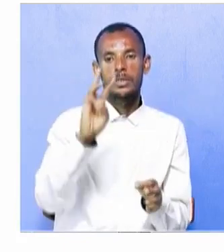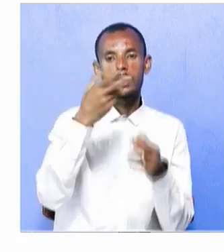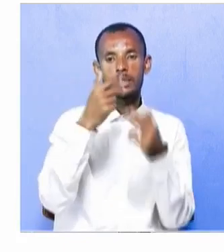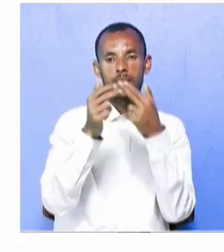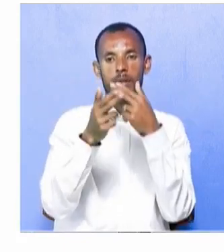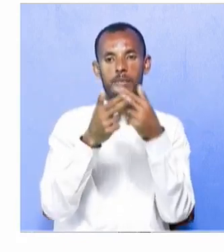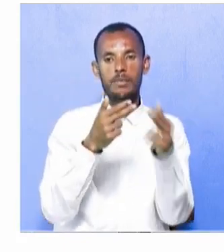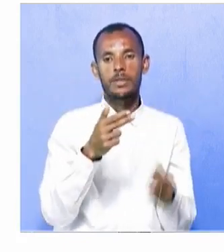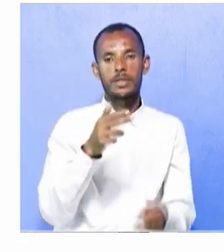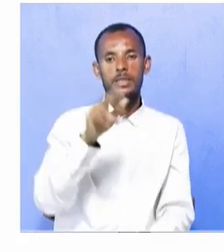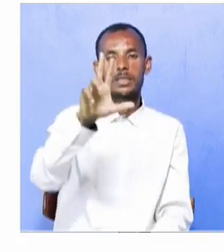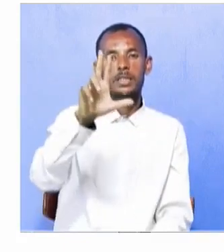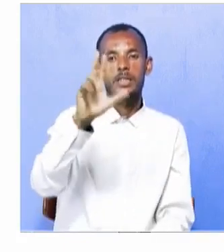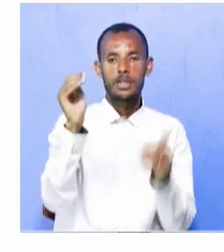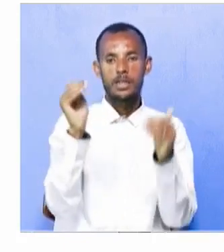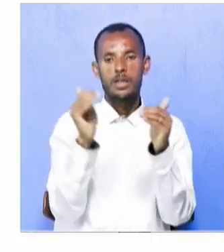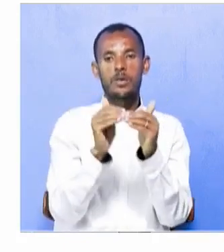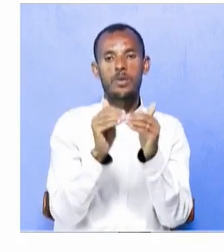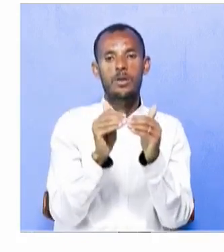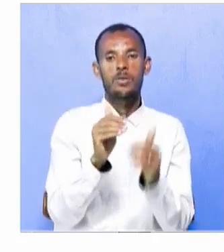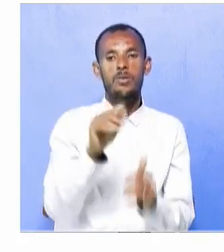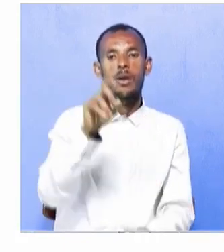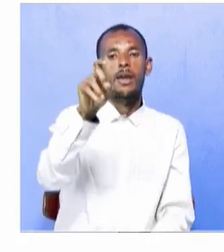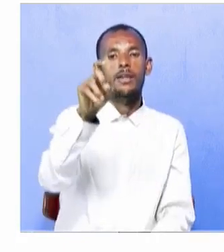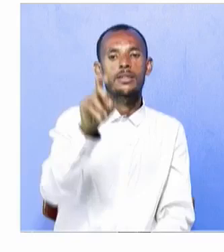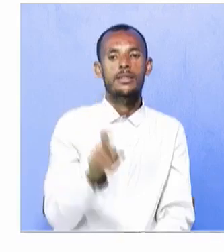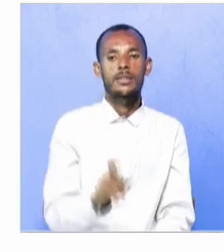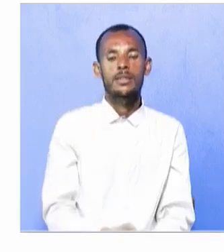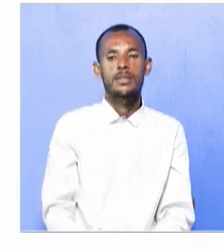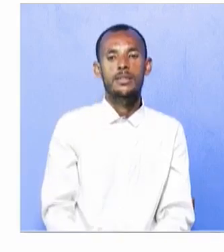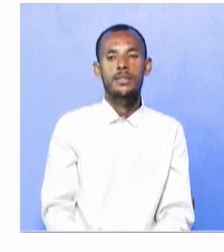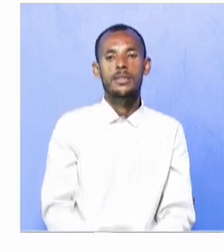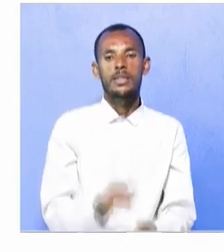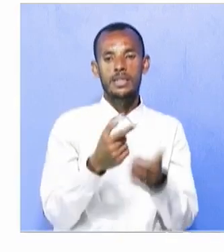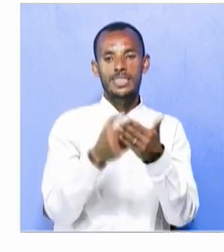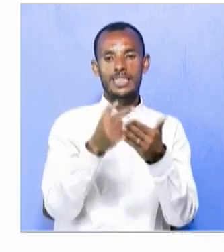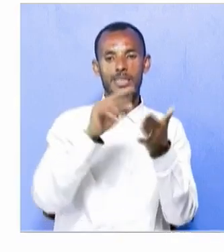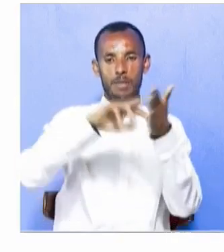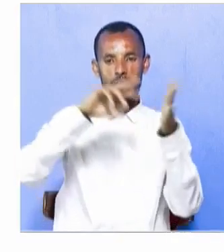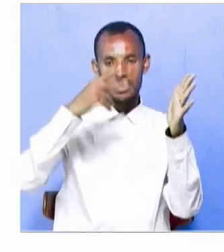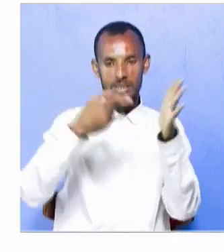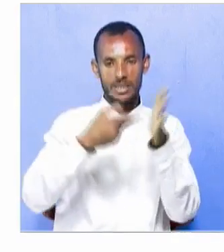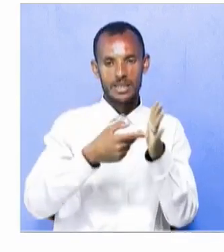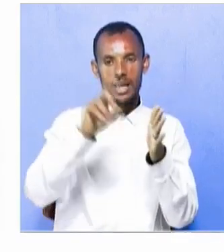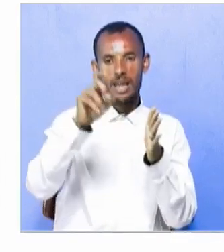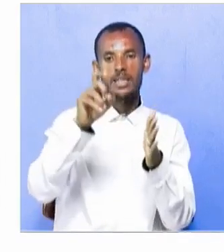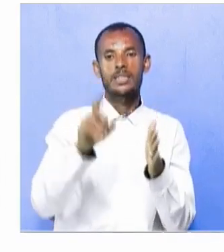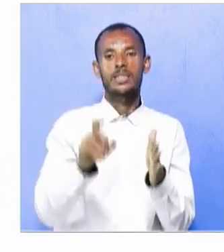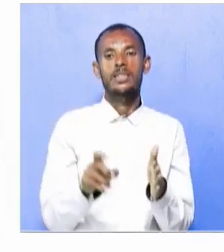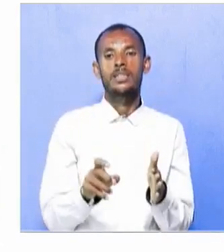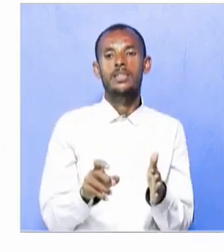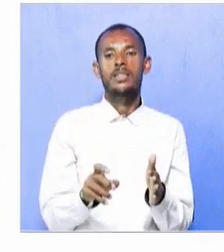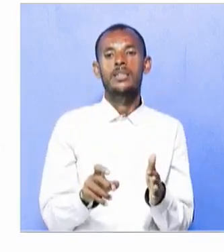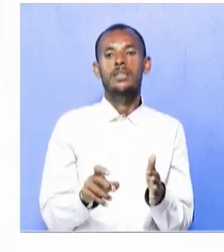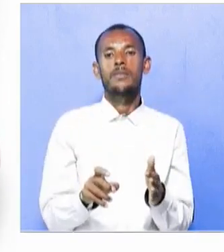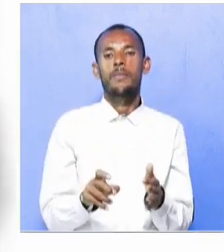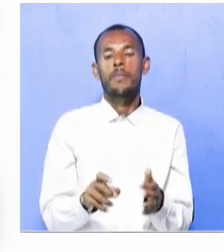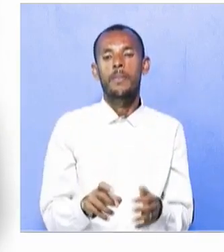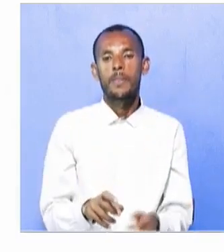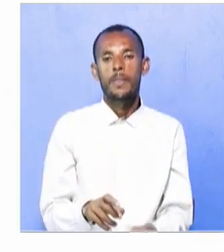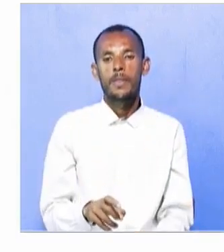times 3 is equal to x. So this implies x becomes